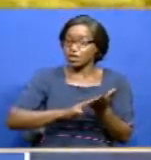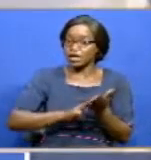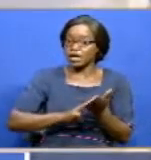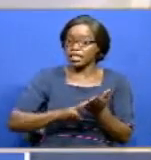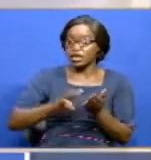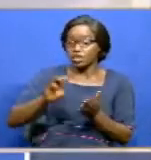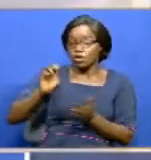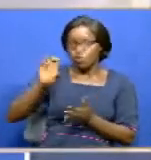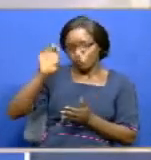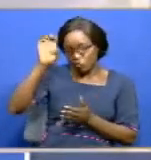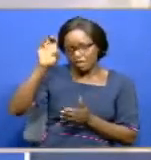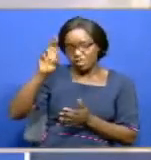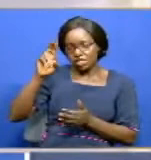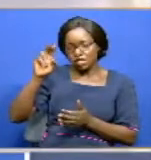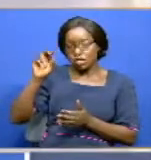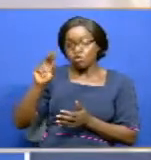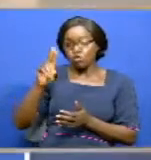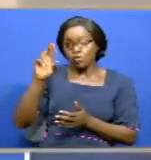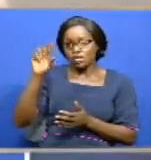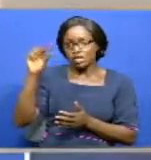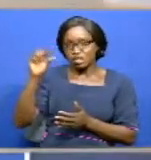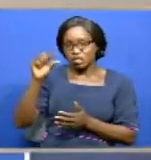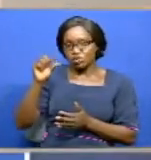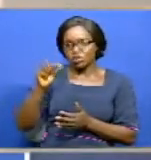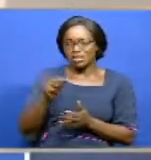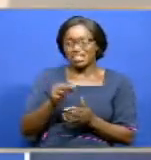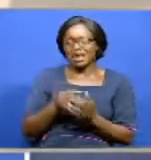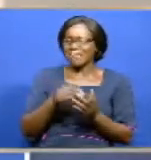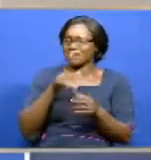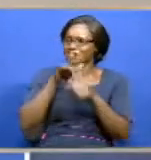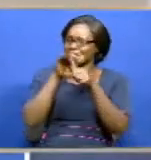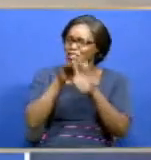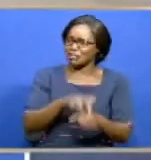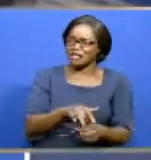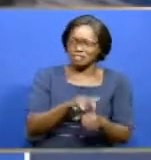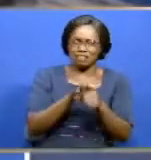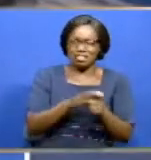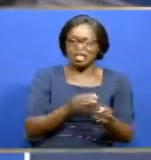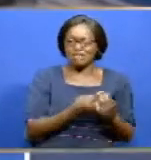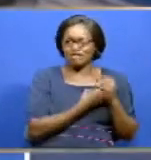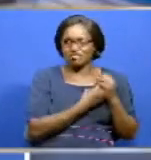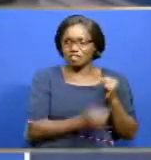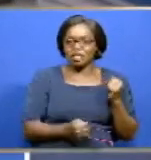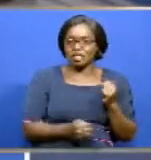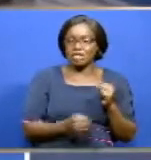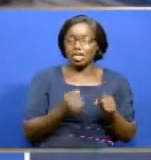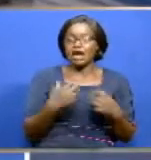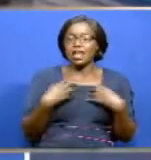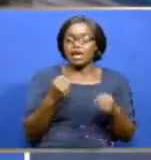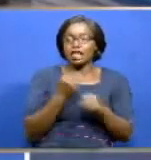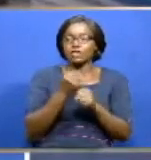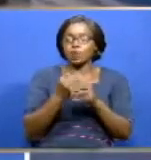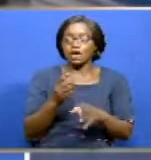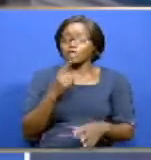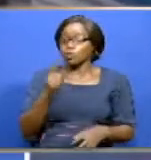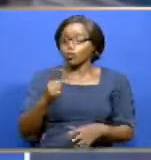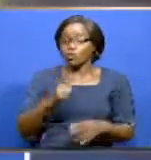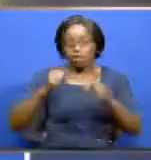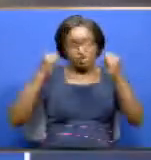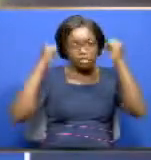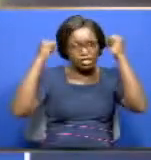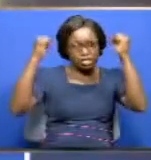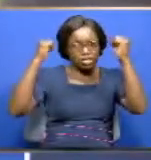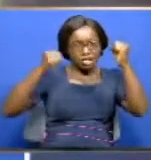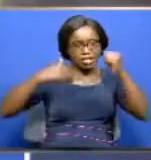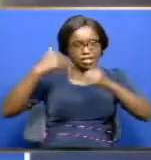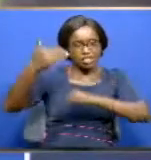counties. It claims are victimizing, frustrated, and even suspending health workers, warning of a strike in the next 7 days. We